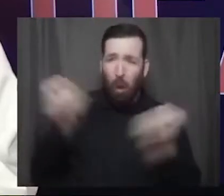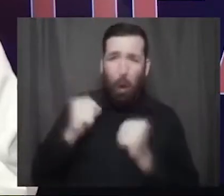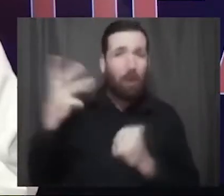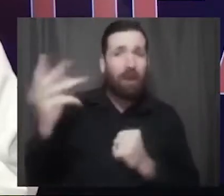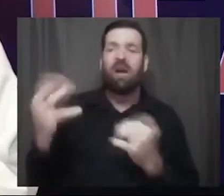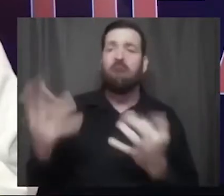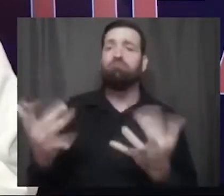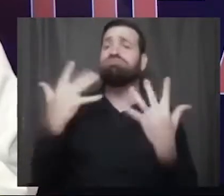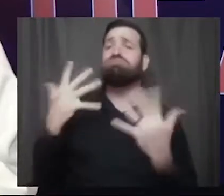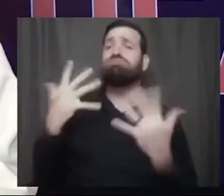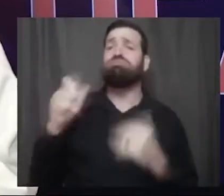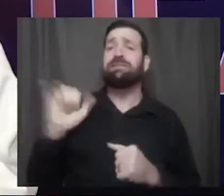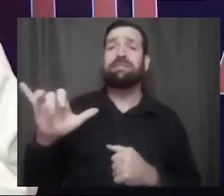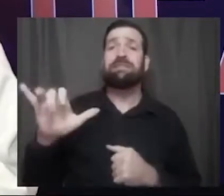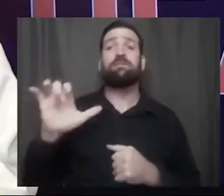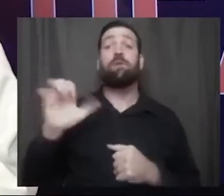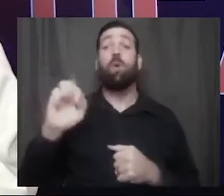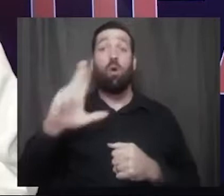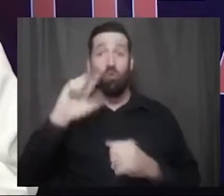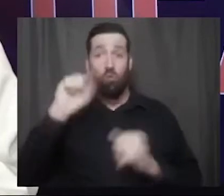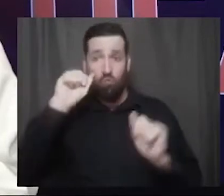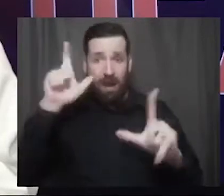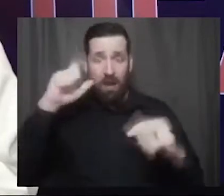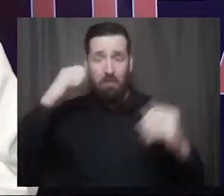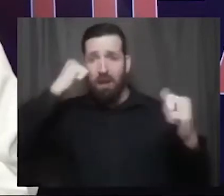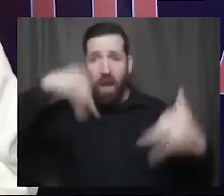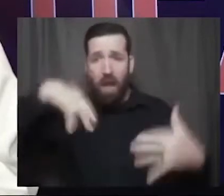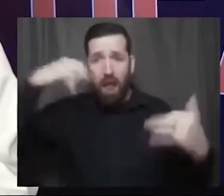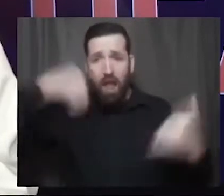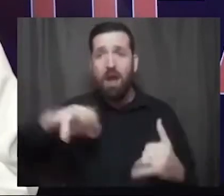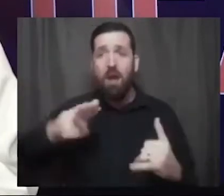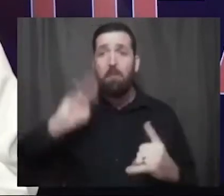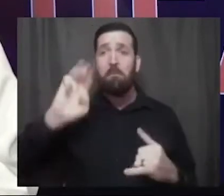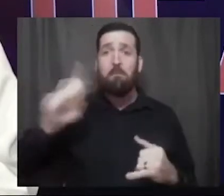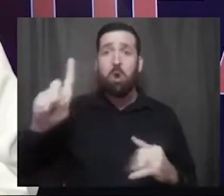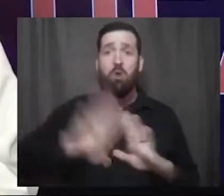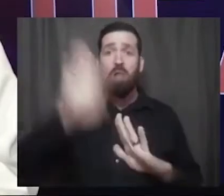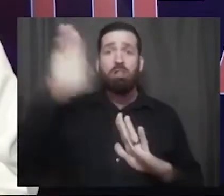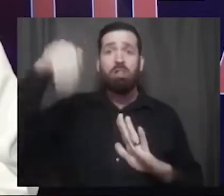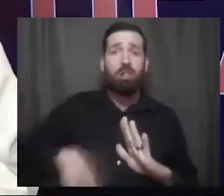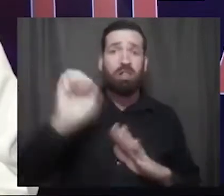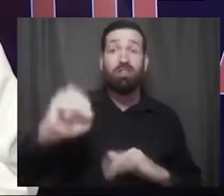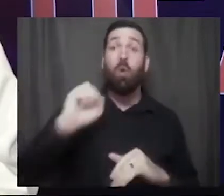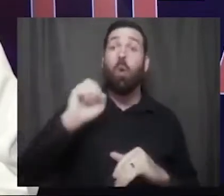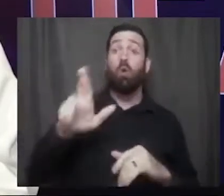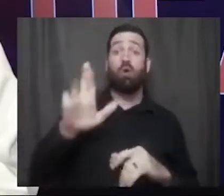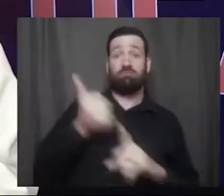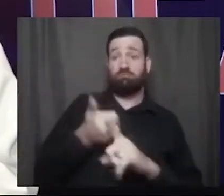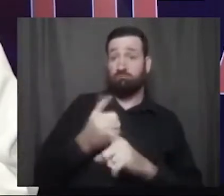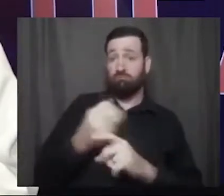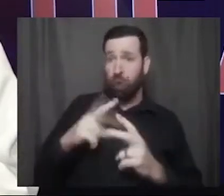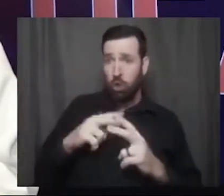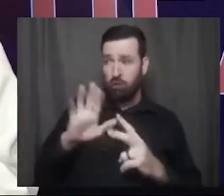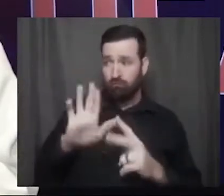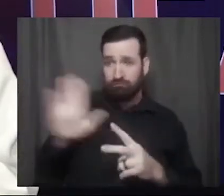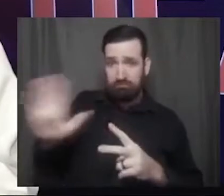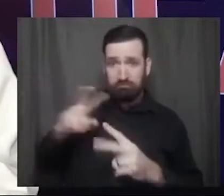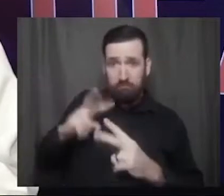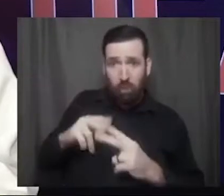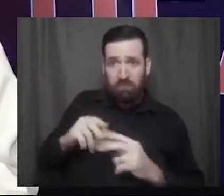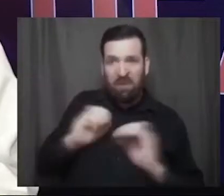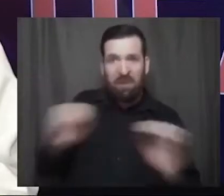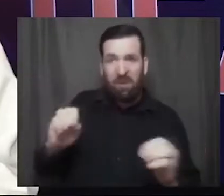waking up pouring sweat and suffering terrible mood swings, or maybe you're a partner who finds that suddenly your partner has no interest in intimacy or